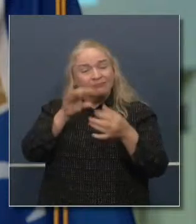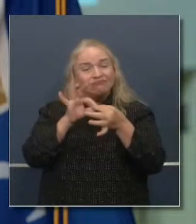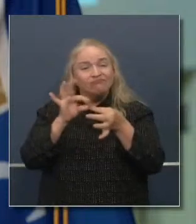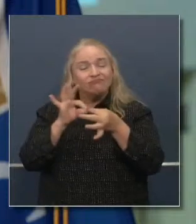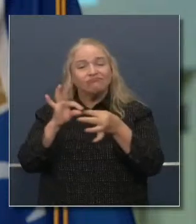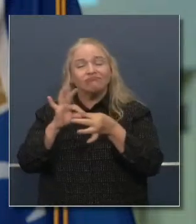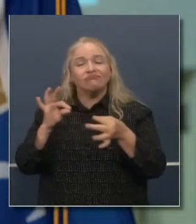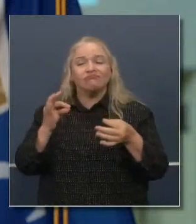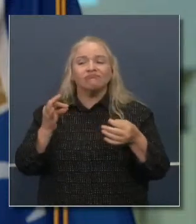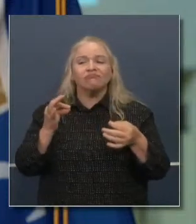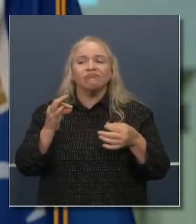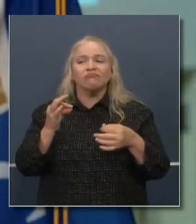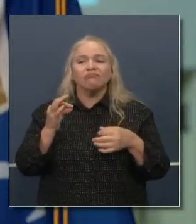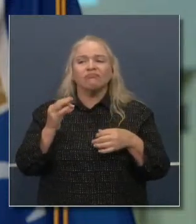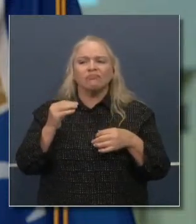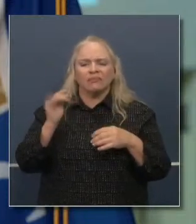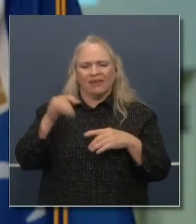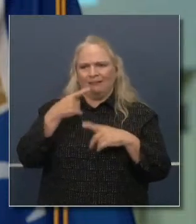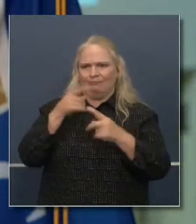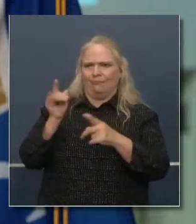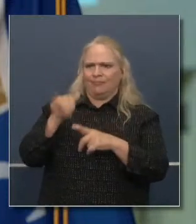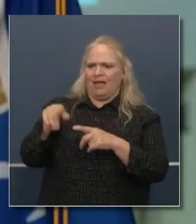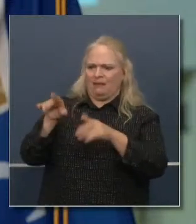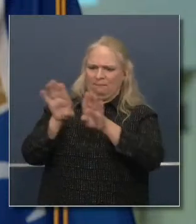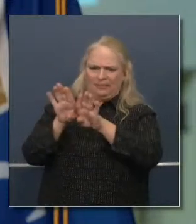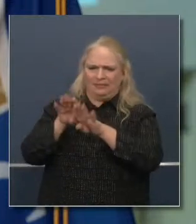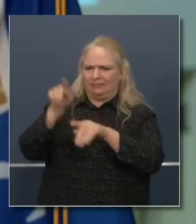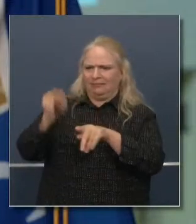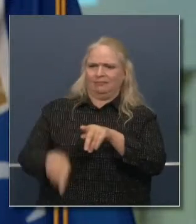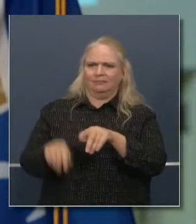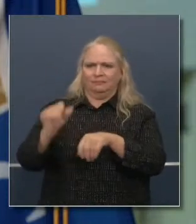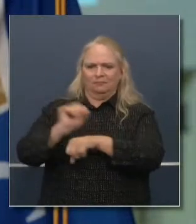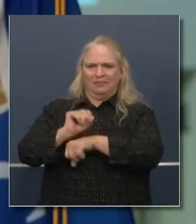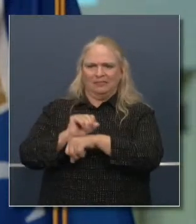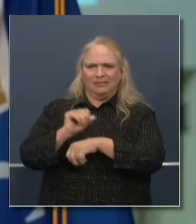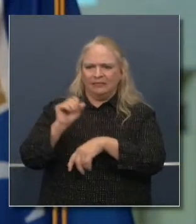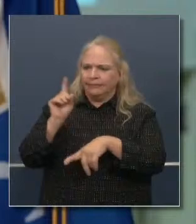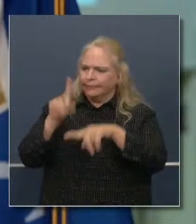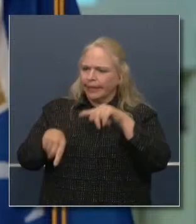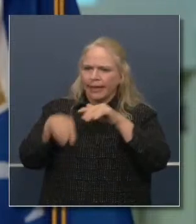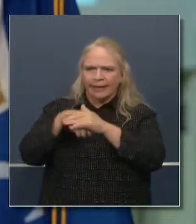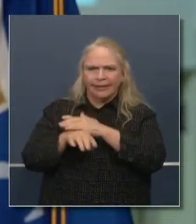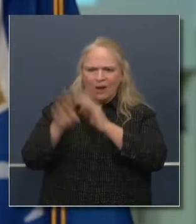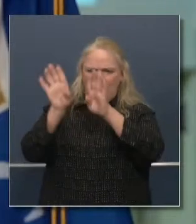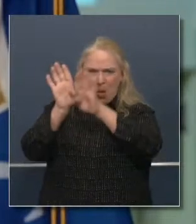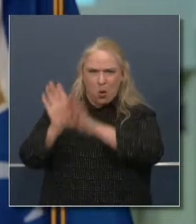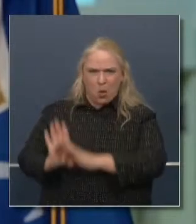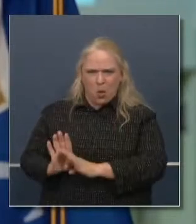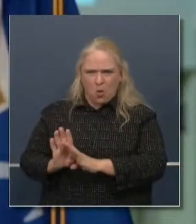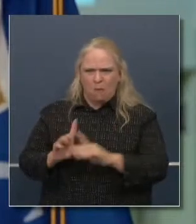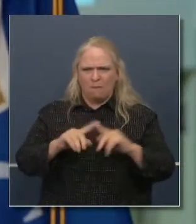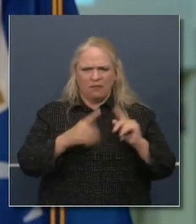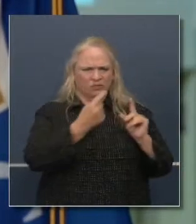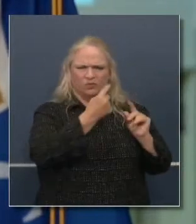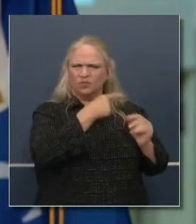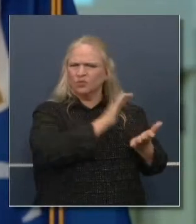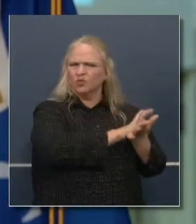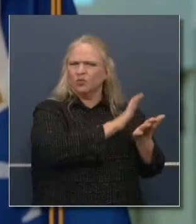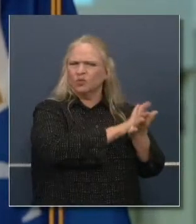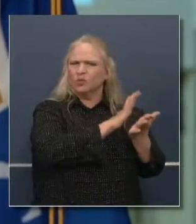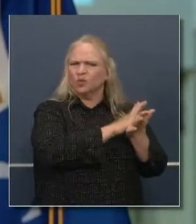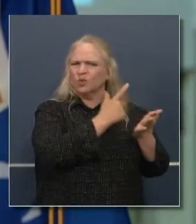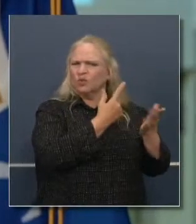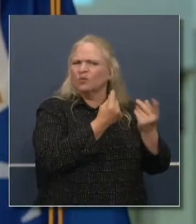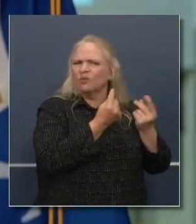be for school districts, and I'm just curious as to how much the state intends to wade in since it's such a hodgepodge right